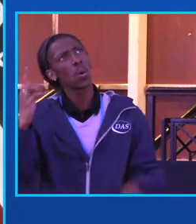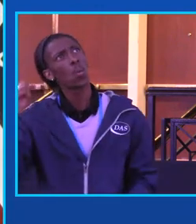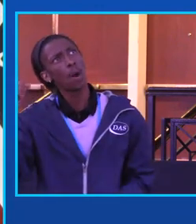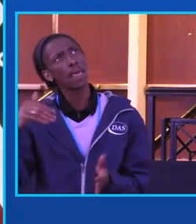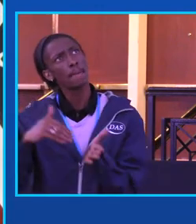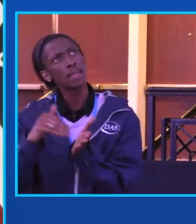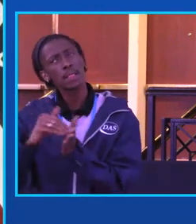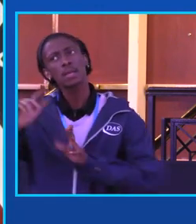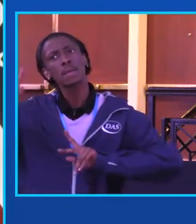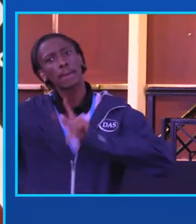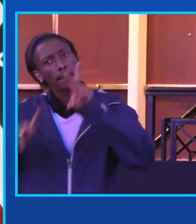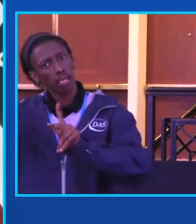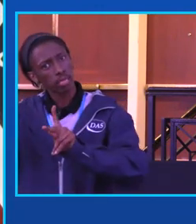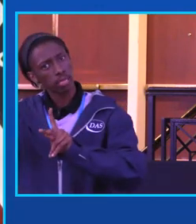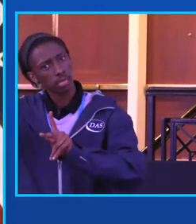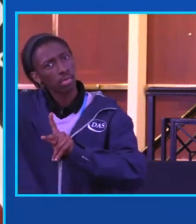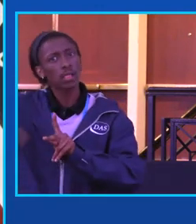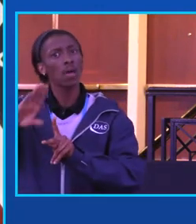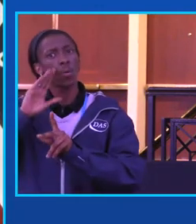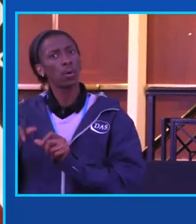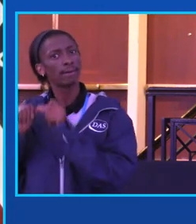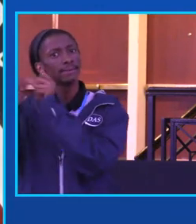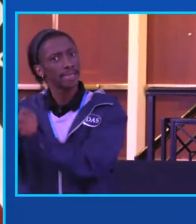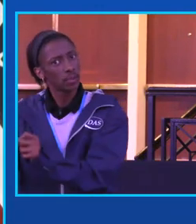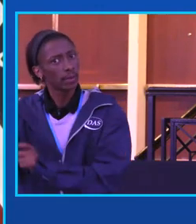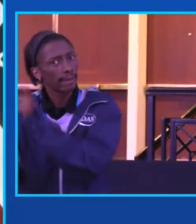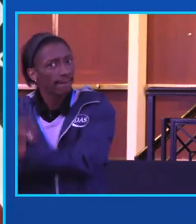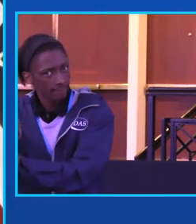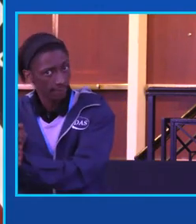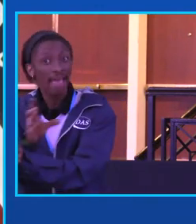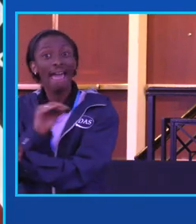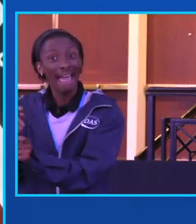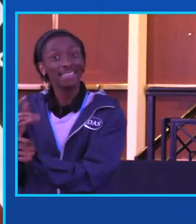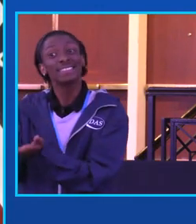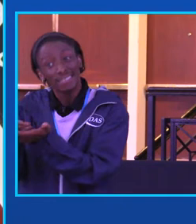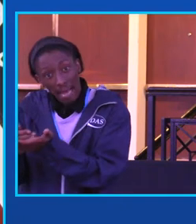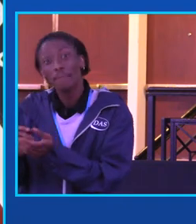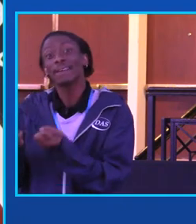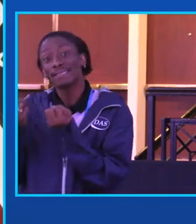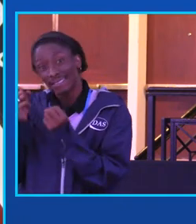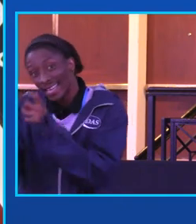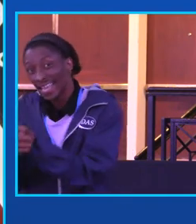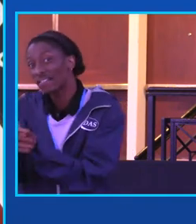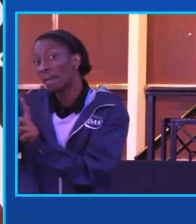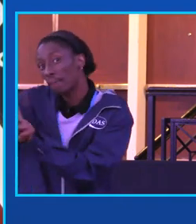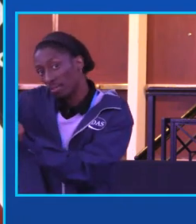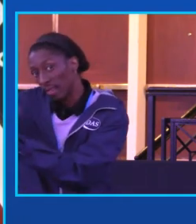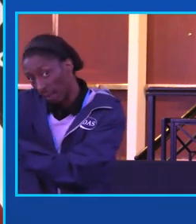that are going to continue to give, and many of them give every month. We have